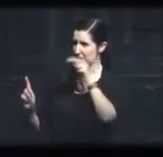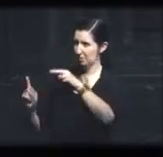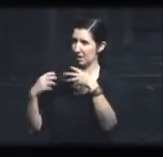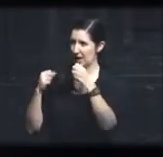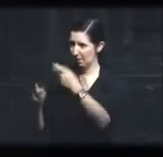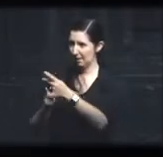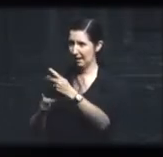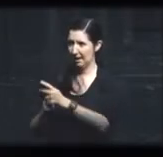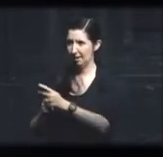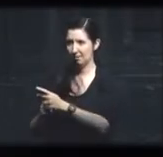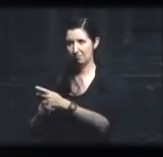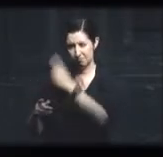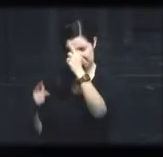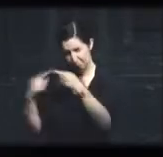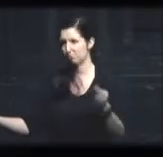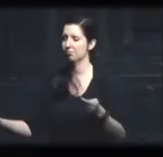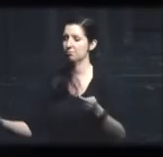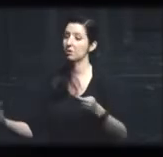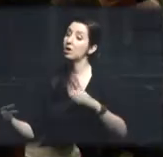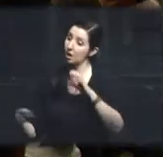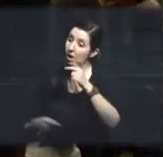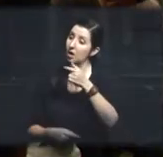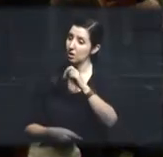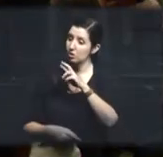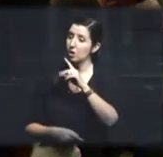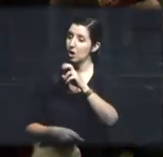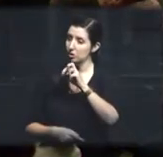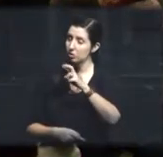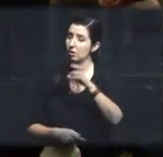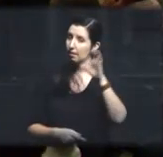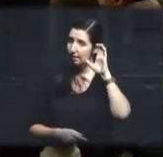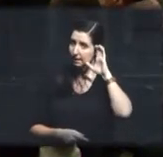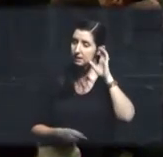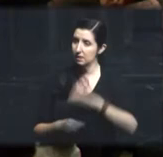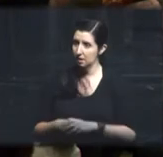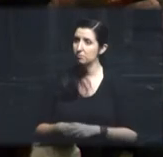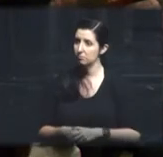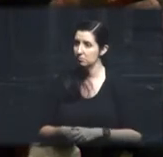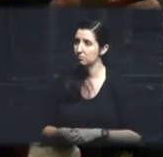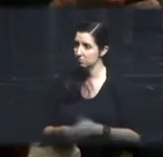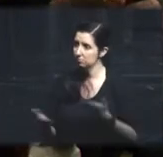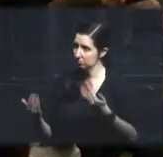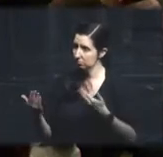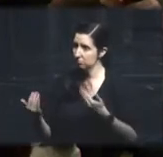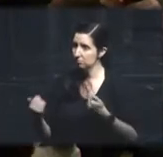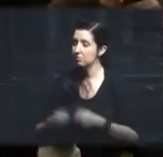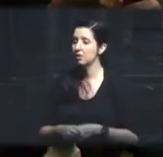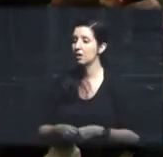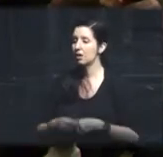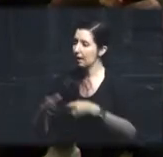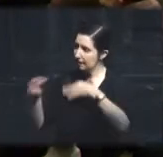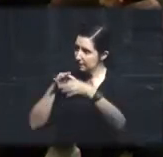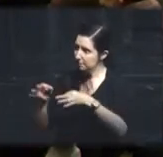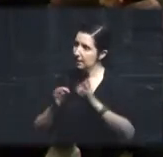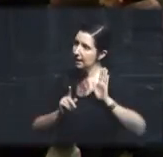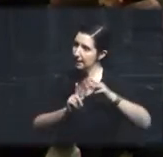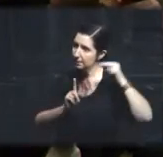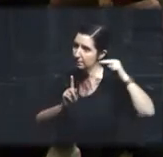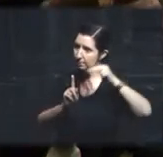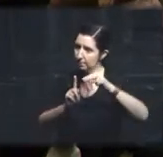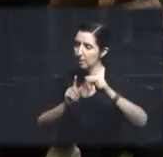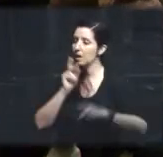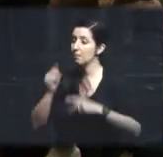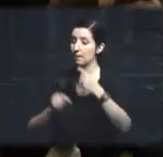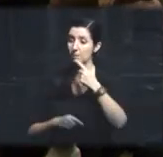listened and he responded and he talked about why he did what he did. And people said, you didn't get that right. You should have done it